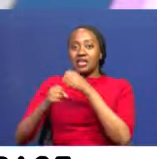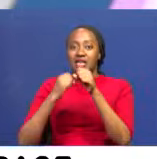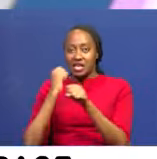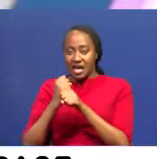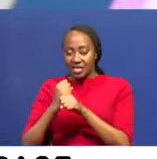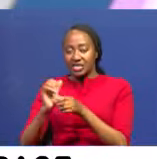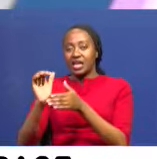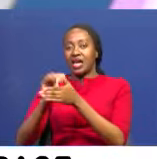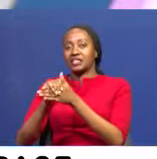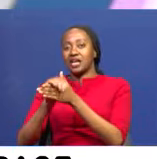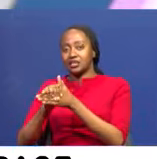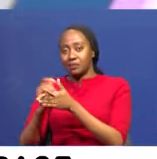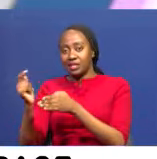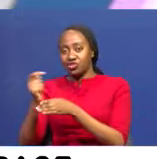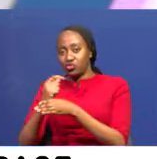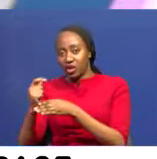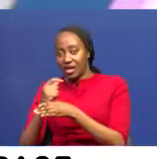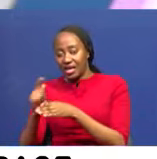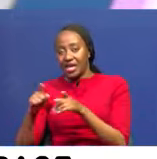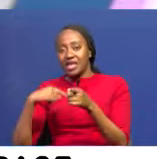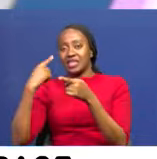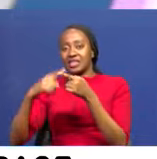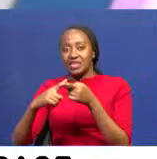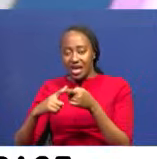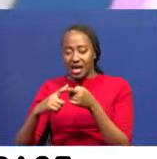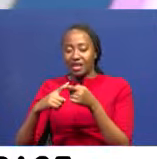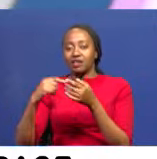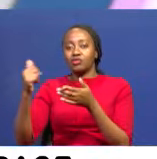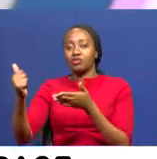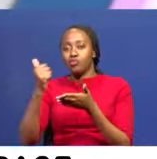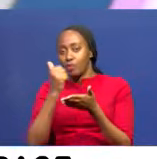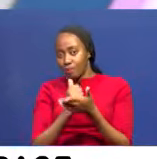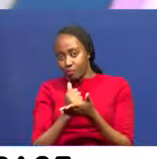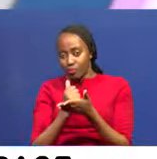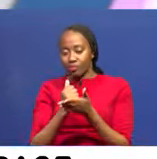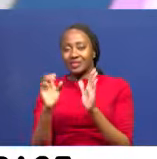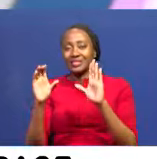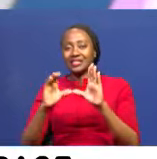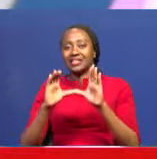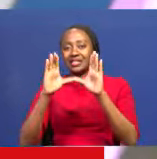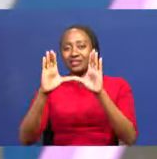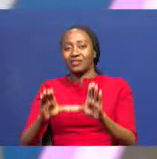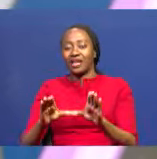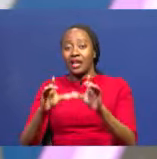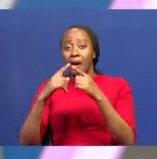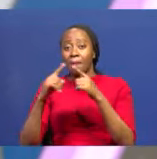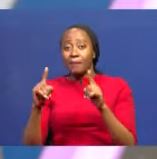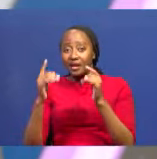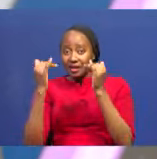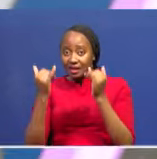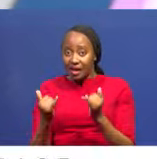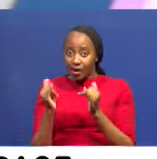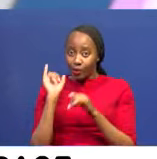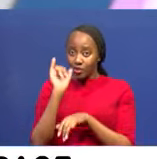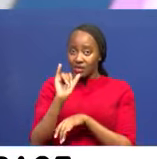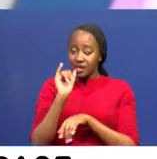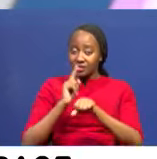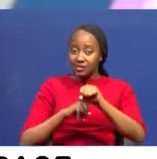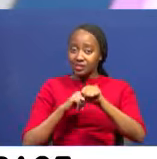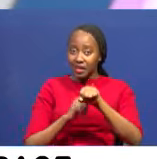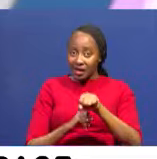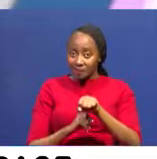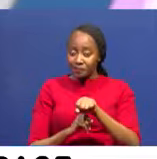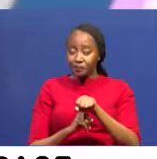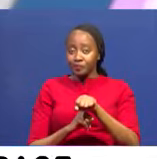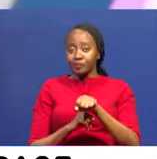an attachment training, and then they get an enrollment certificate. So within that aspect,